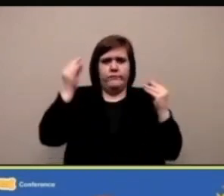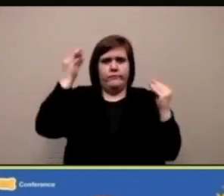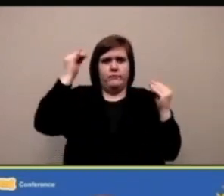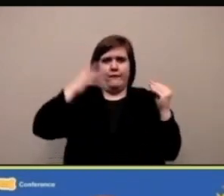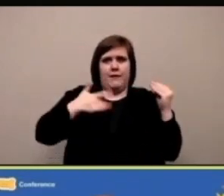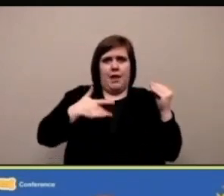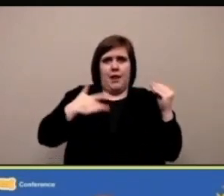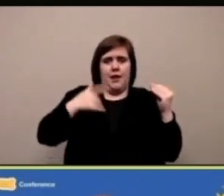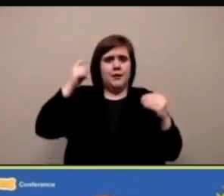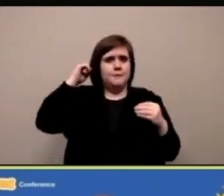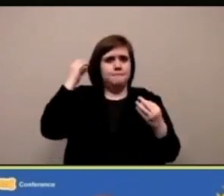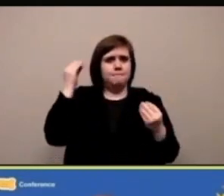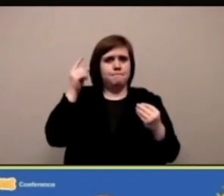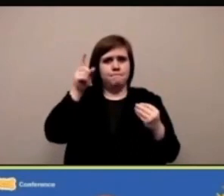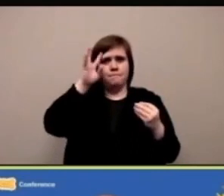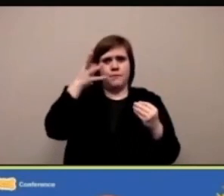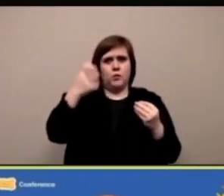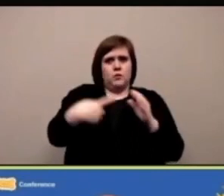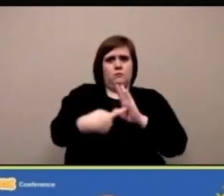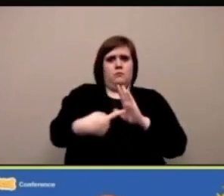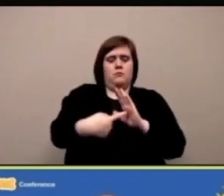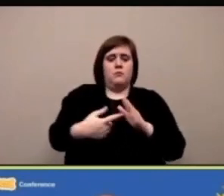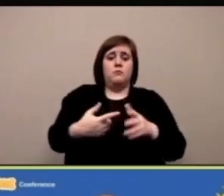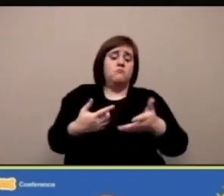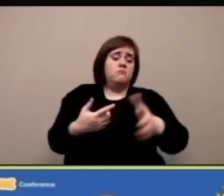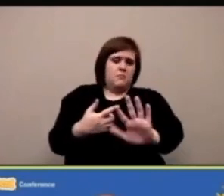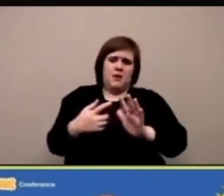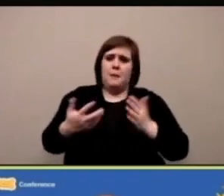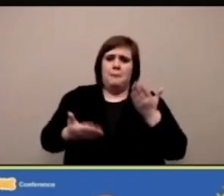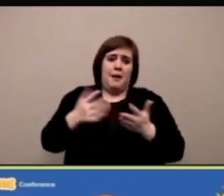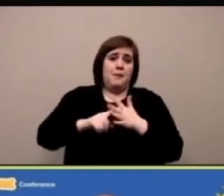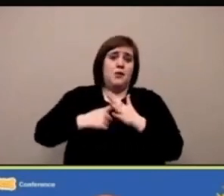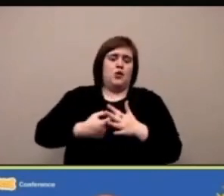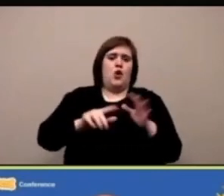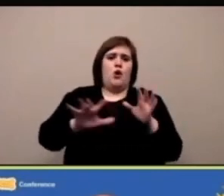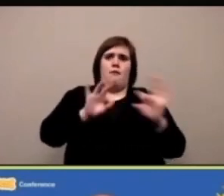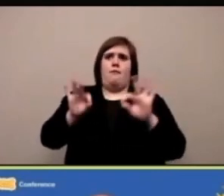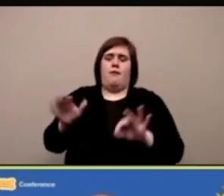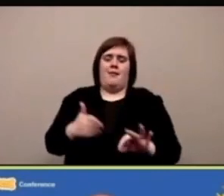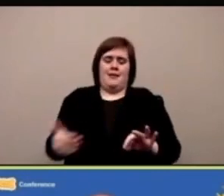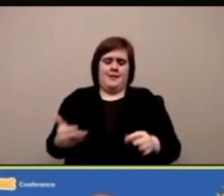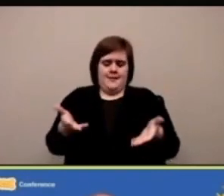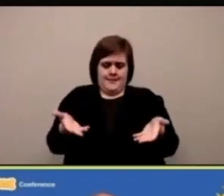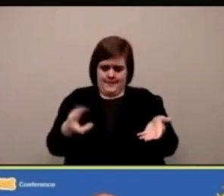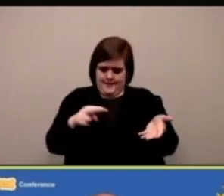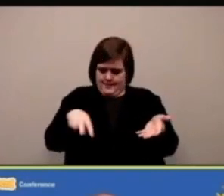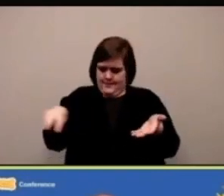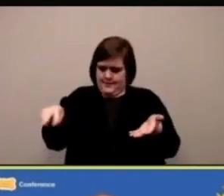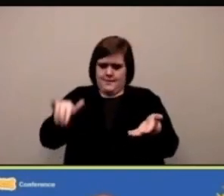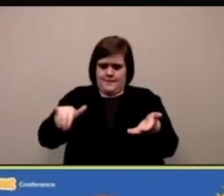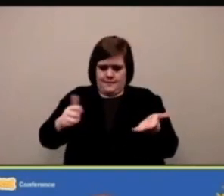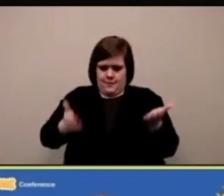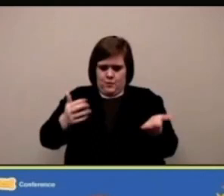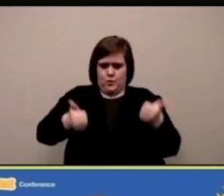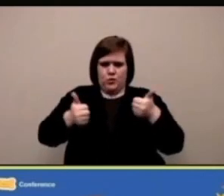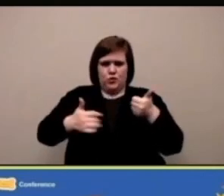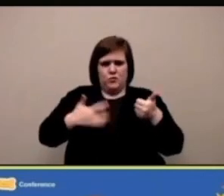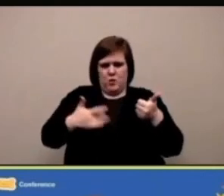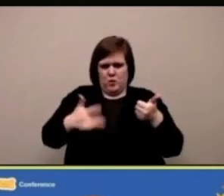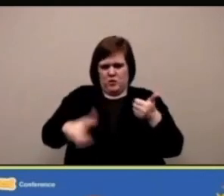emotion. You might start just by collecting the objects and they might inspire you to what that feeling or emotion might be. And